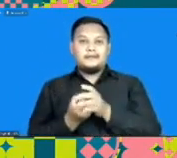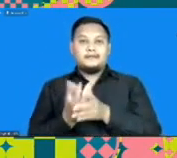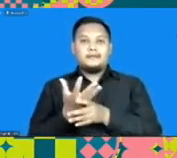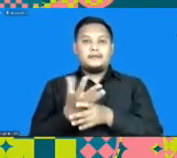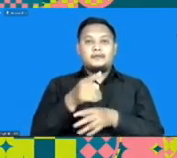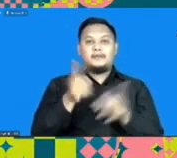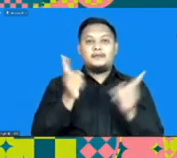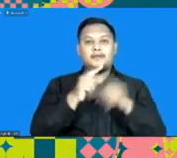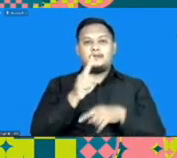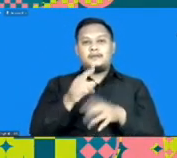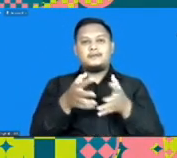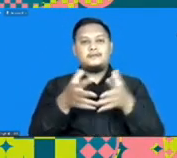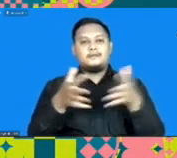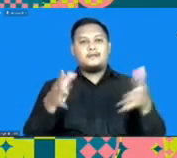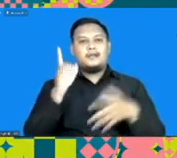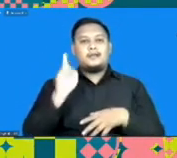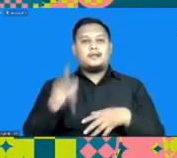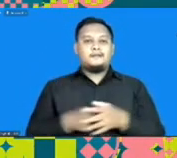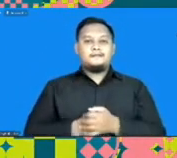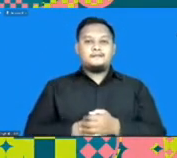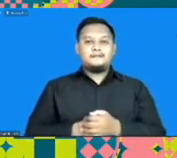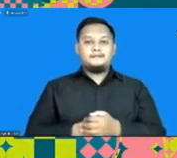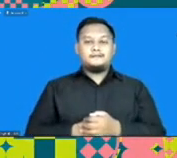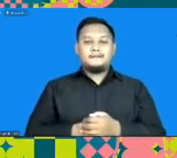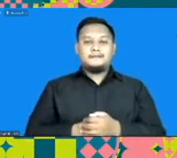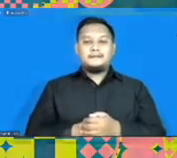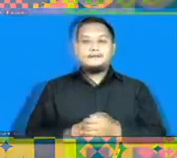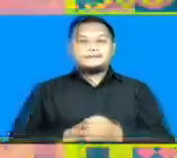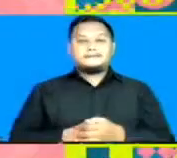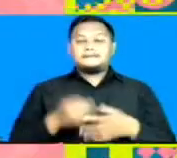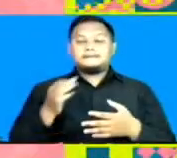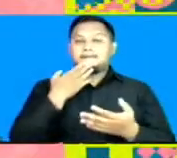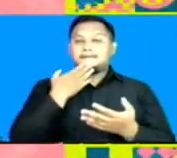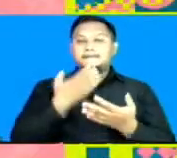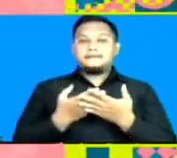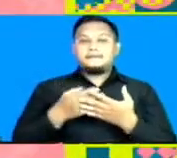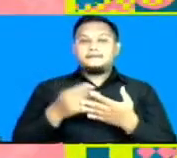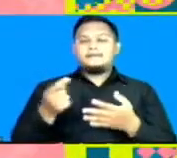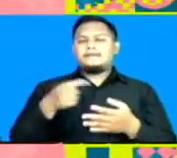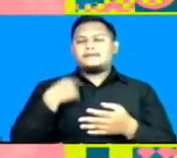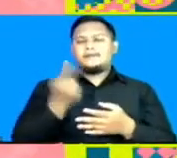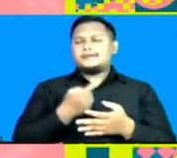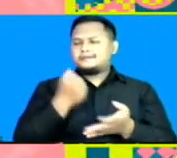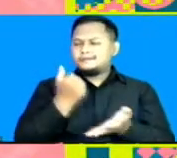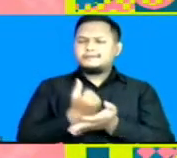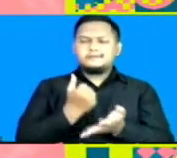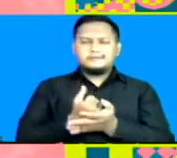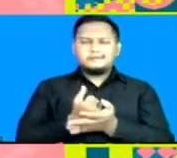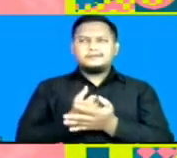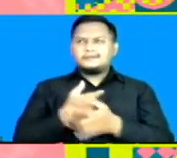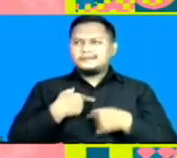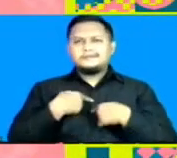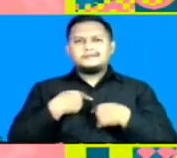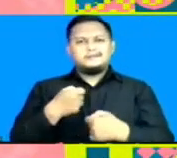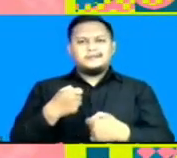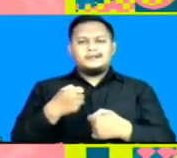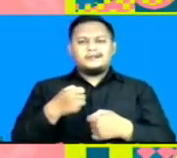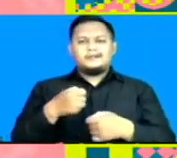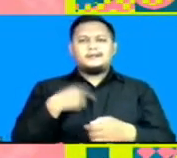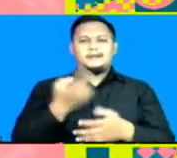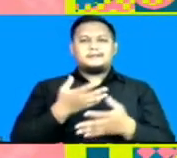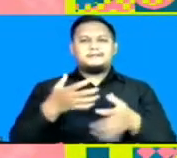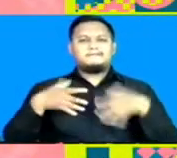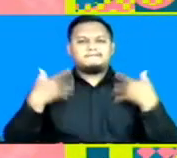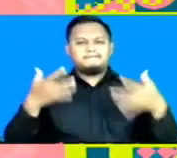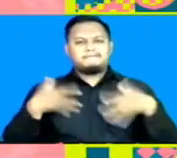Thank you for your kind words, Mandeep. Yes, we're excited to bring Values 20 and G20 to India next year. It's a